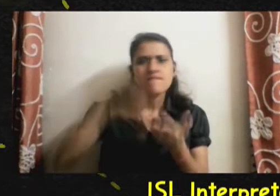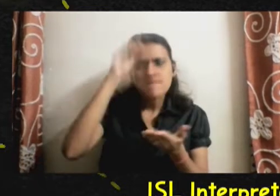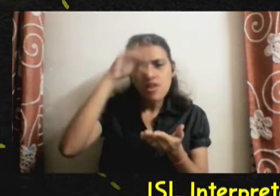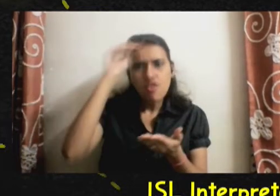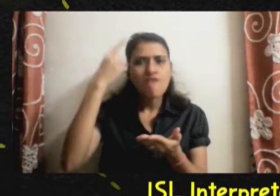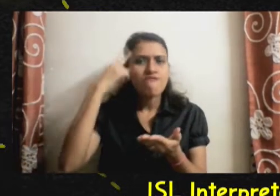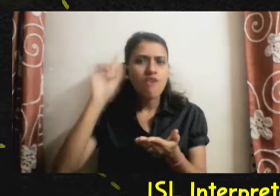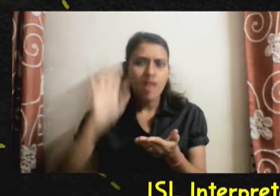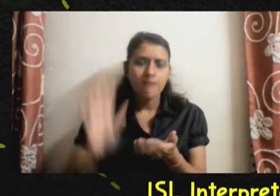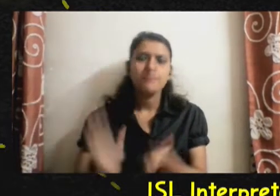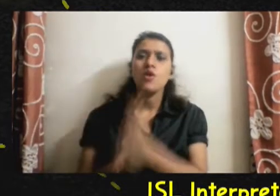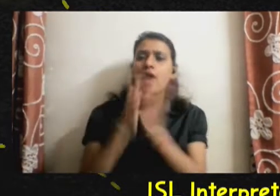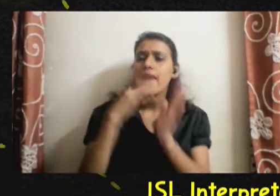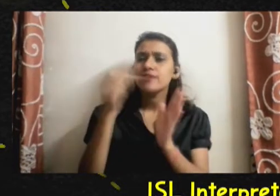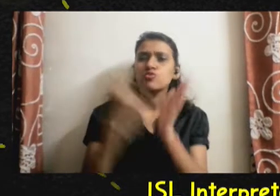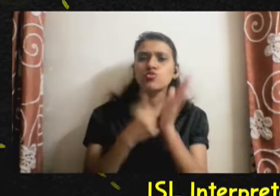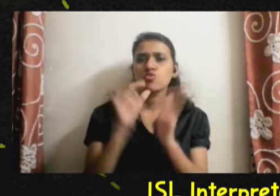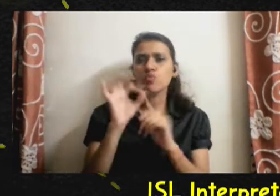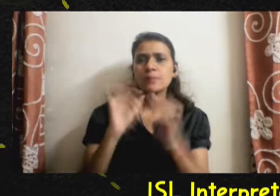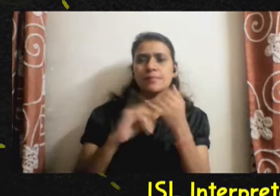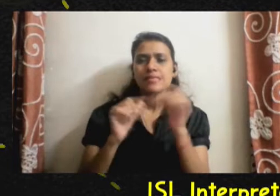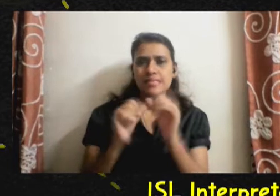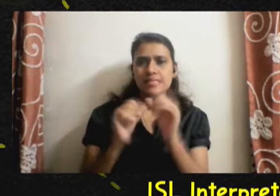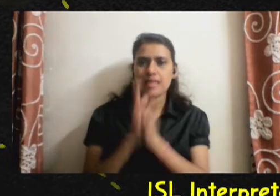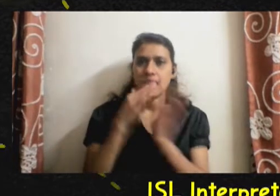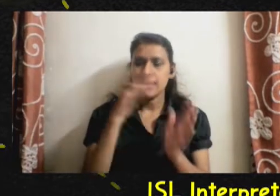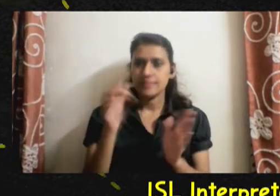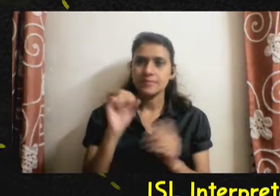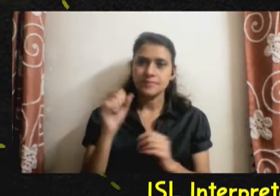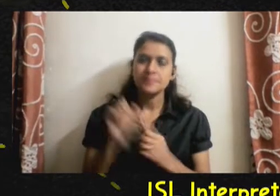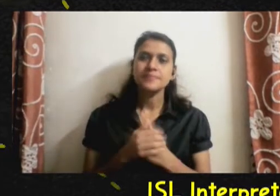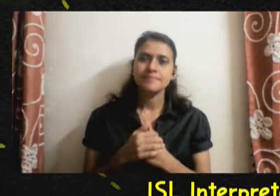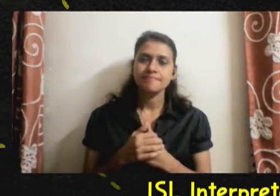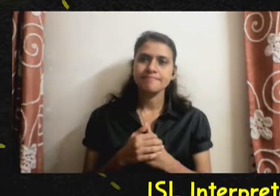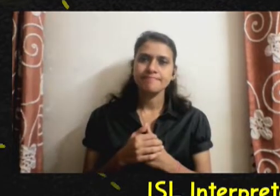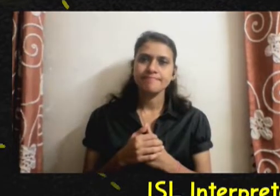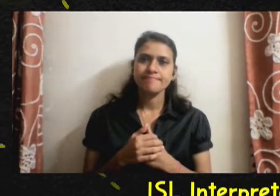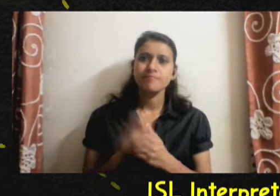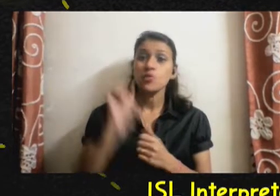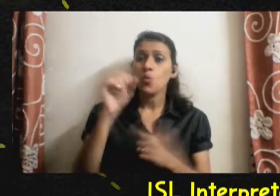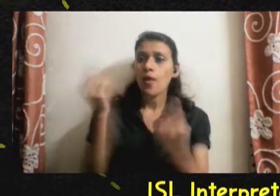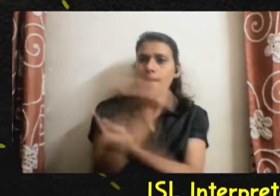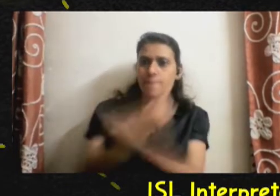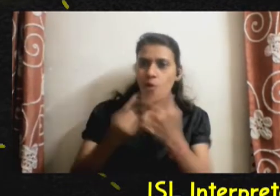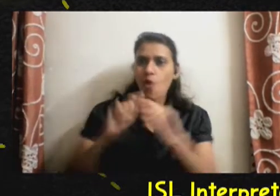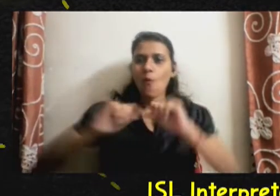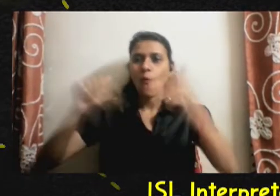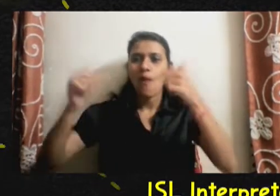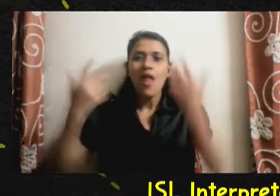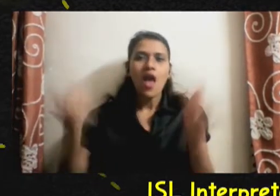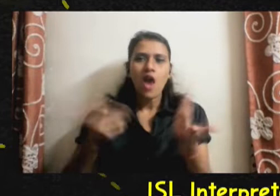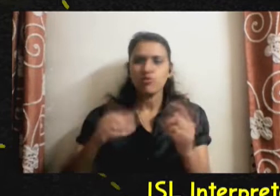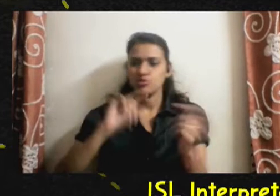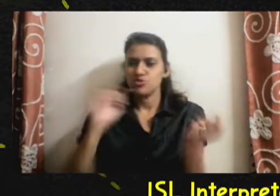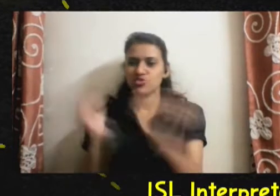about how politics interventions, vantage points may have changed over time. Couple of things that I should have really started with. I do